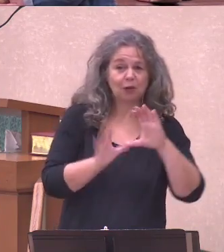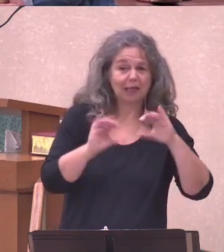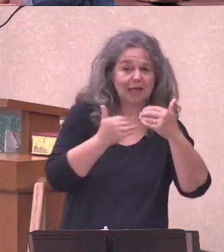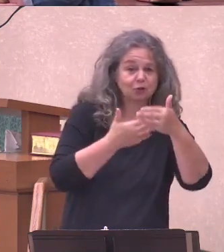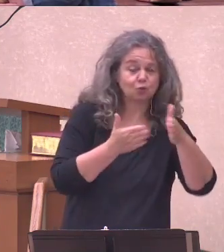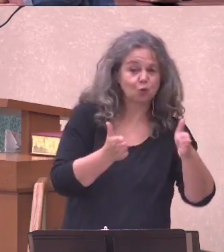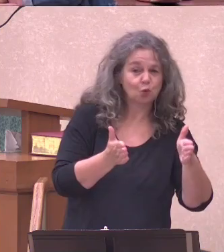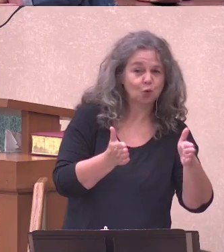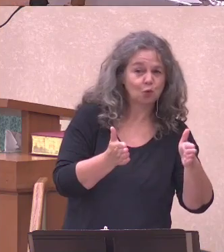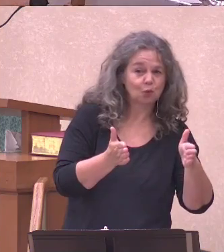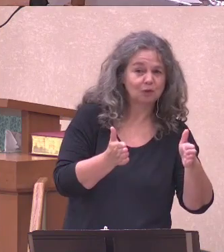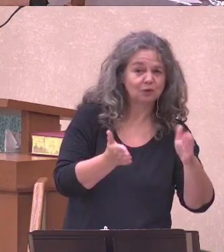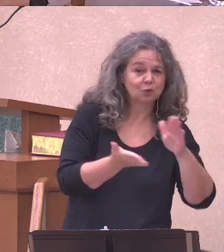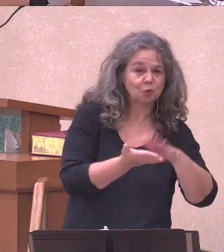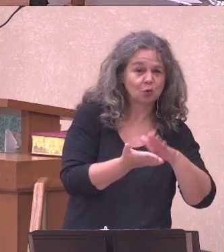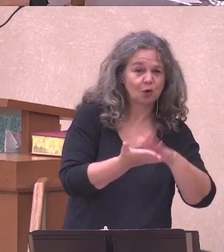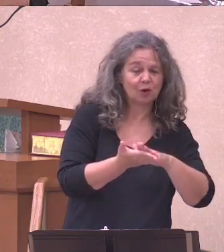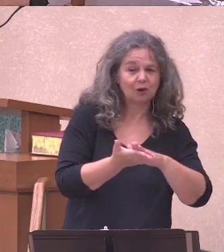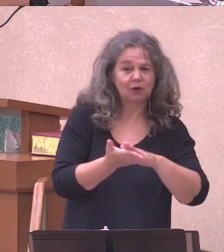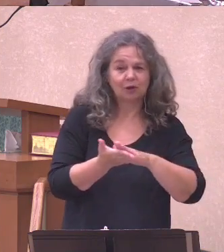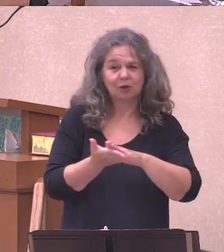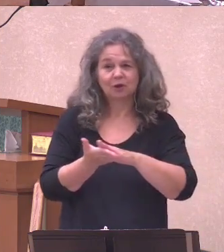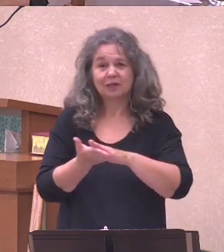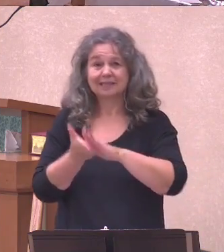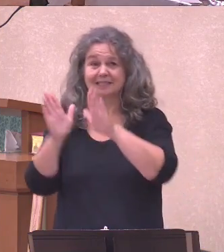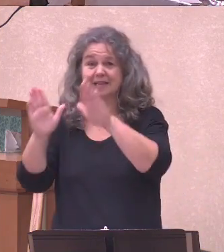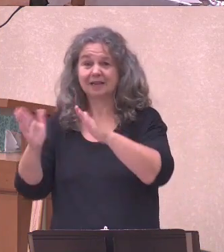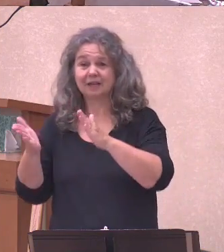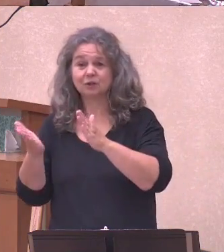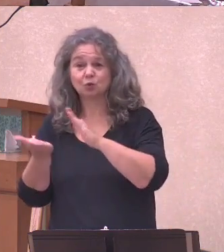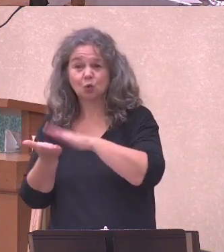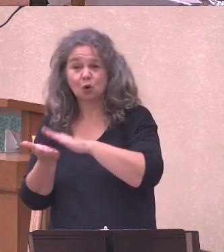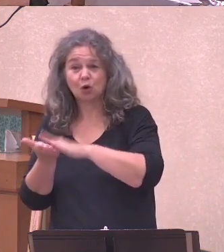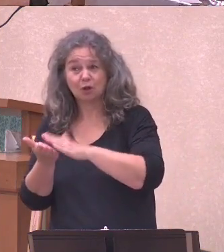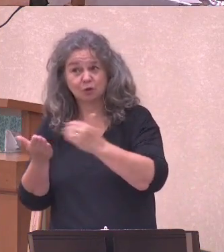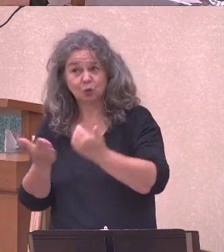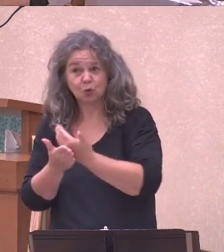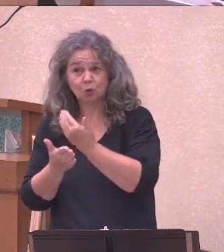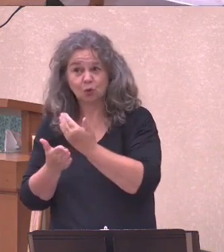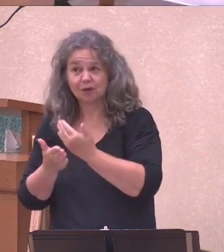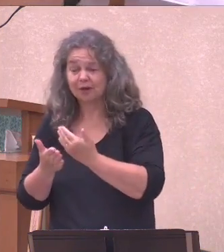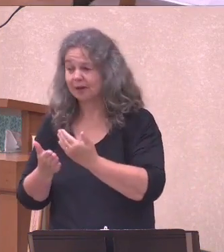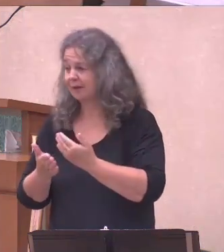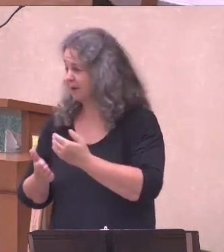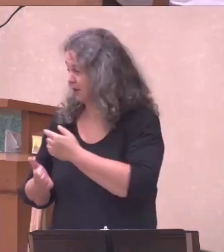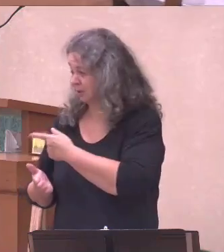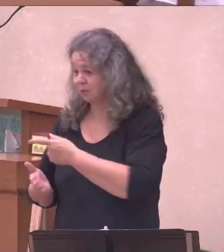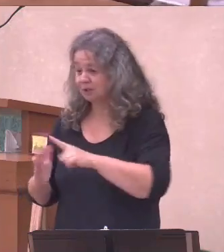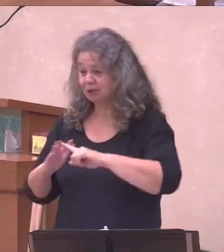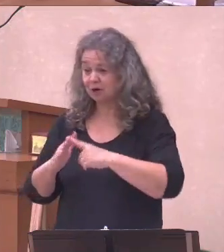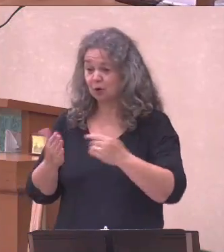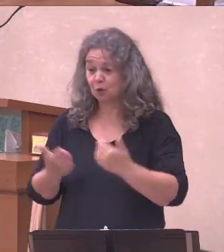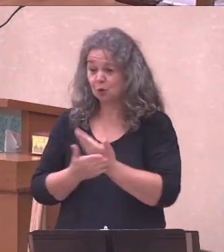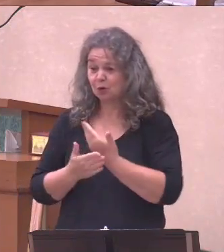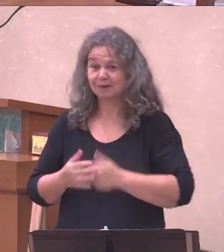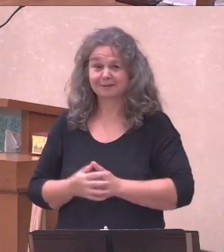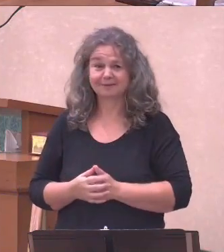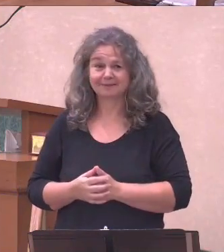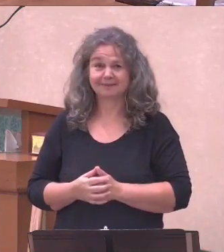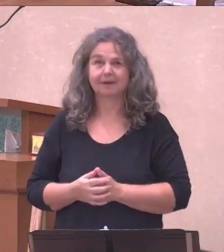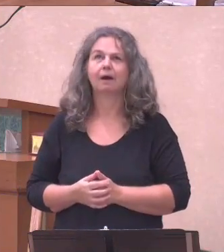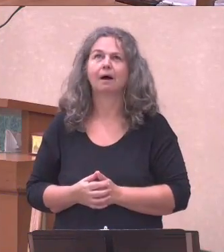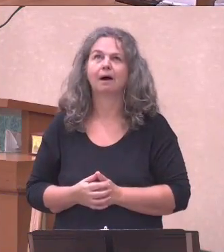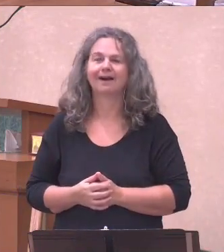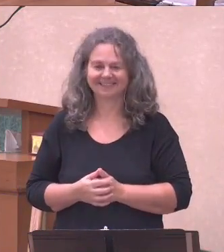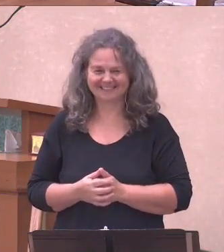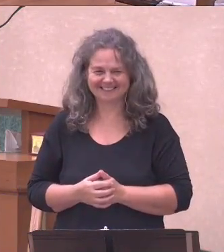Sunday school's just starting now. Anybody ever started something new? Sure. Well, and so when you start something new, it's kind of